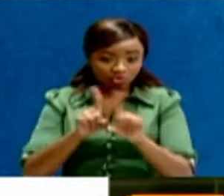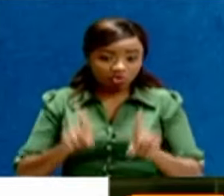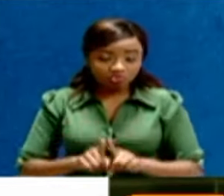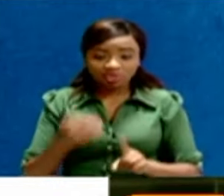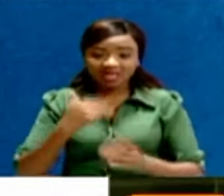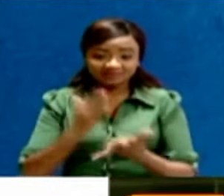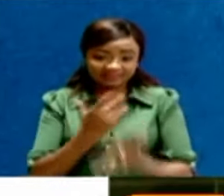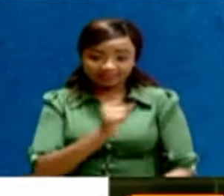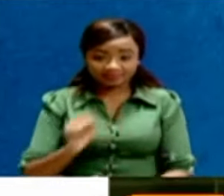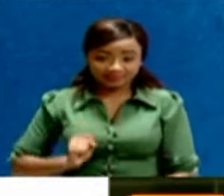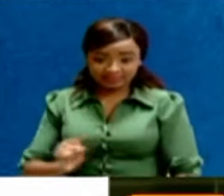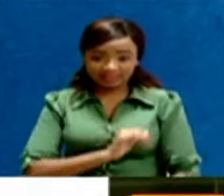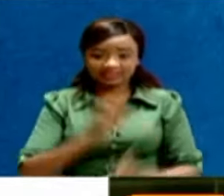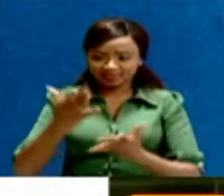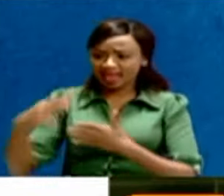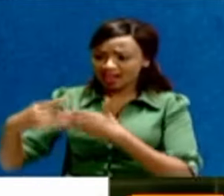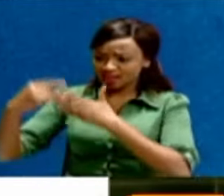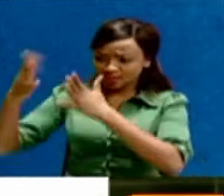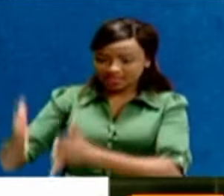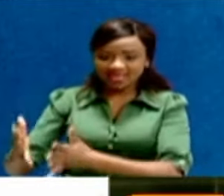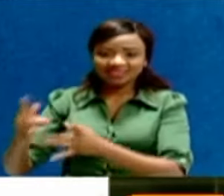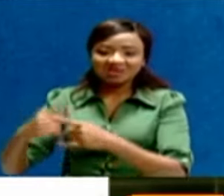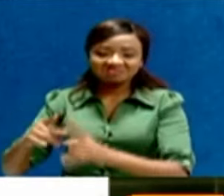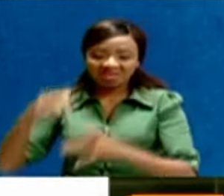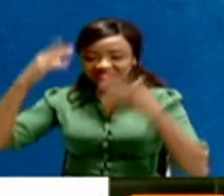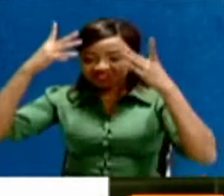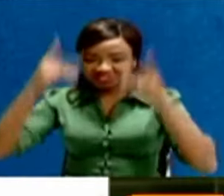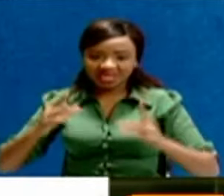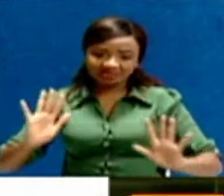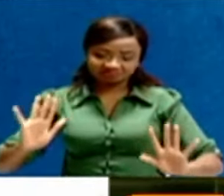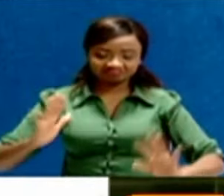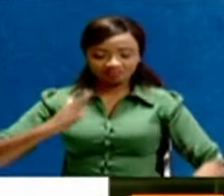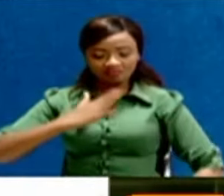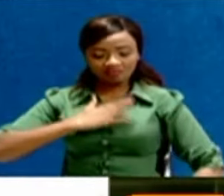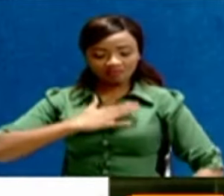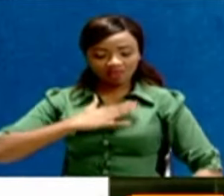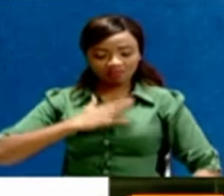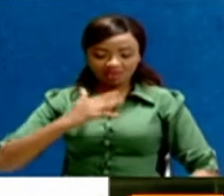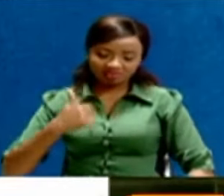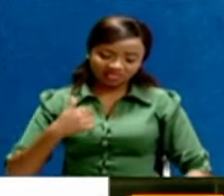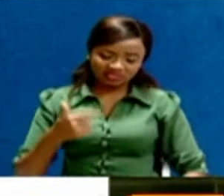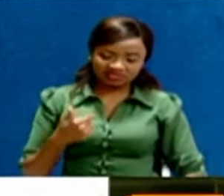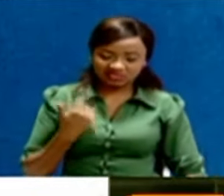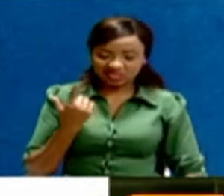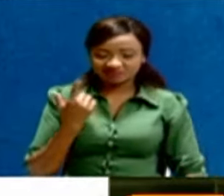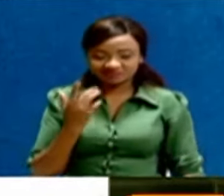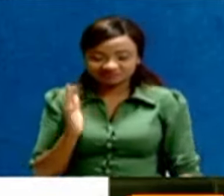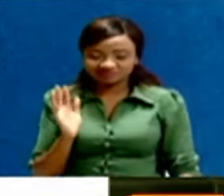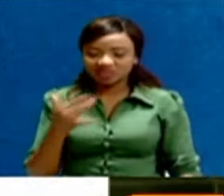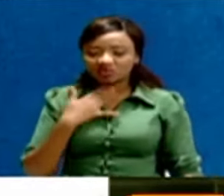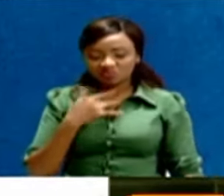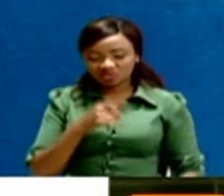of leadership who decided on their own motion to go against the official position